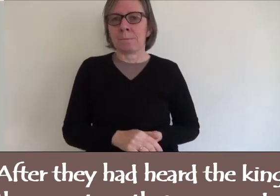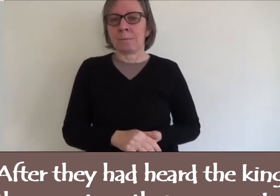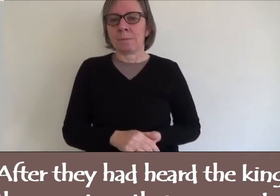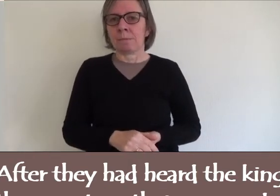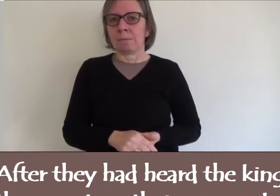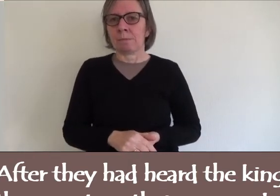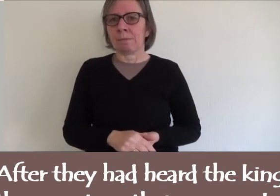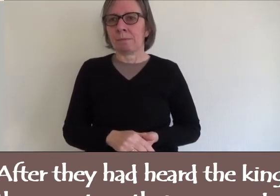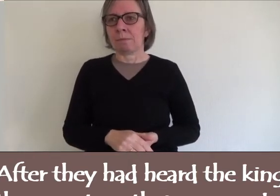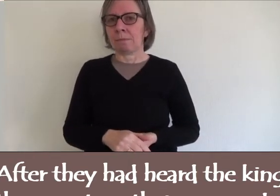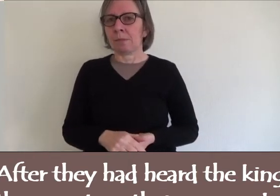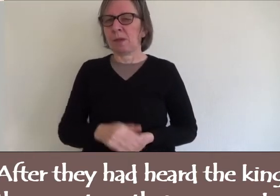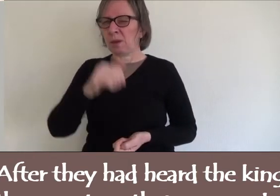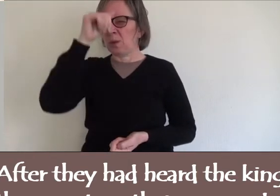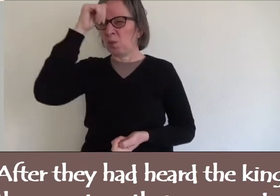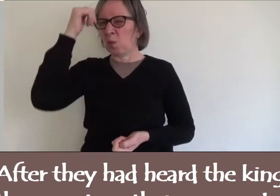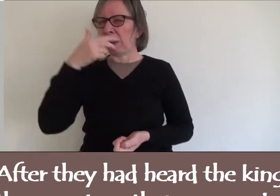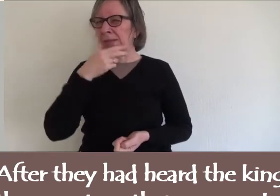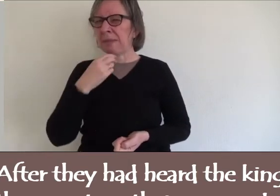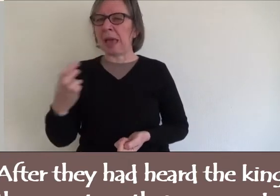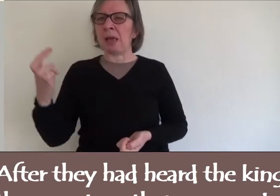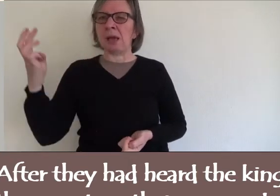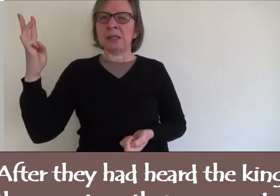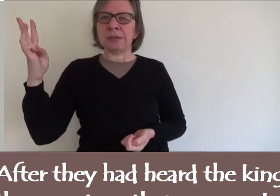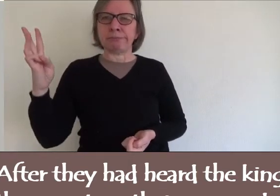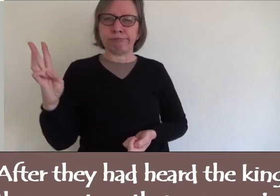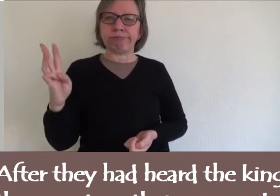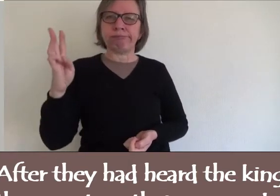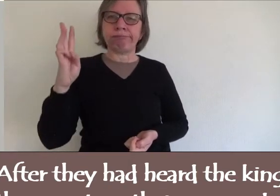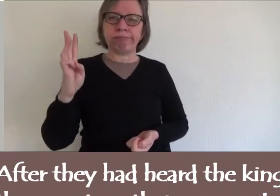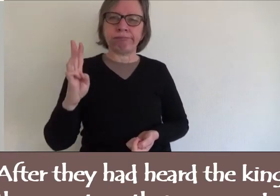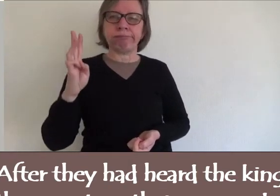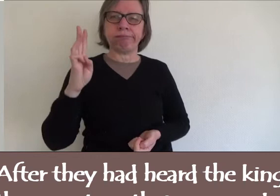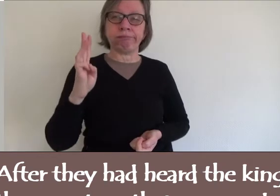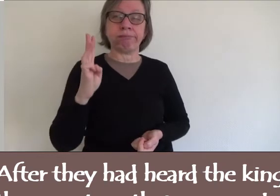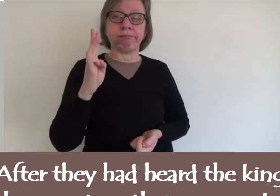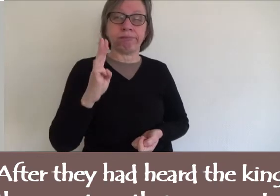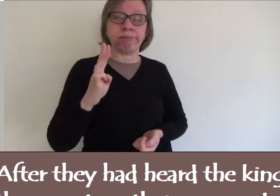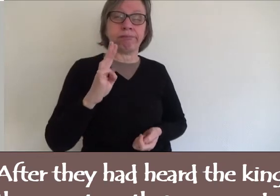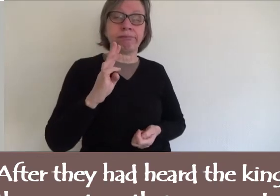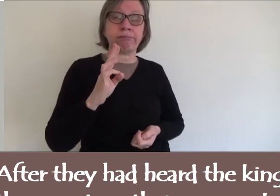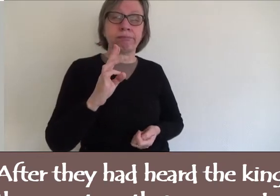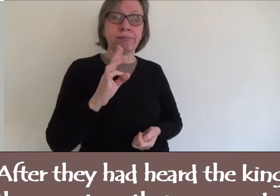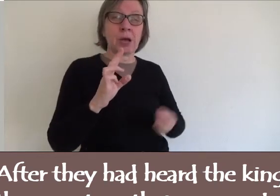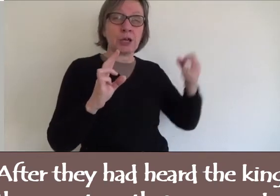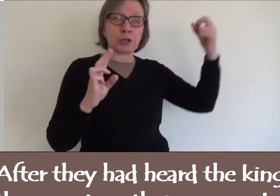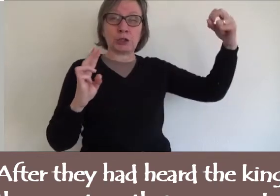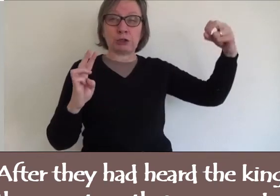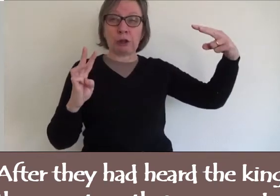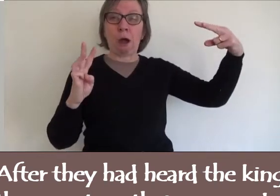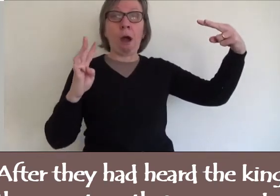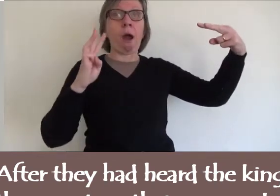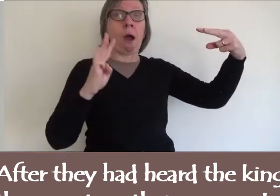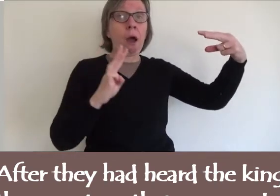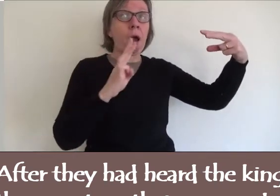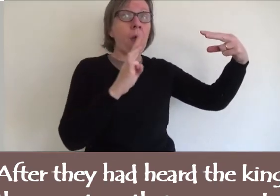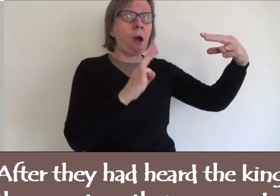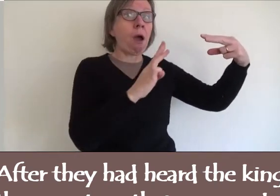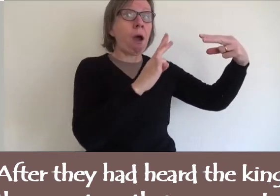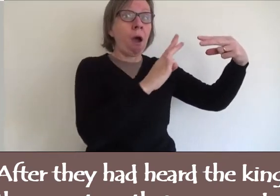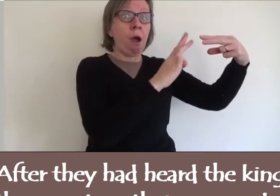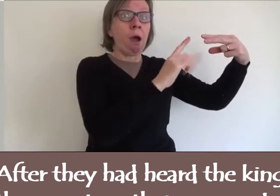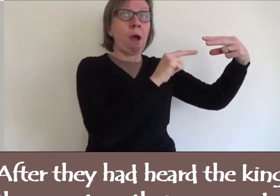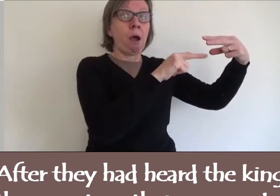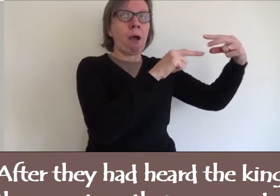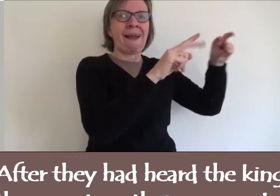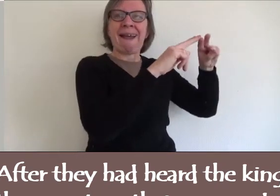After they had heard the king, they went on their way, and the star they had seen in the east went ahead of them until it stopped over the place